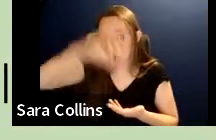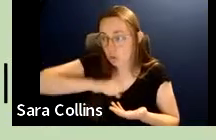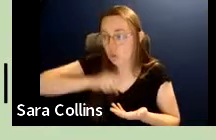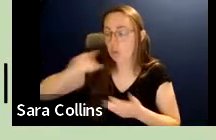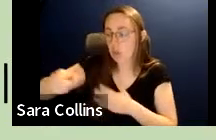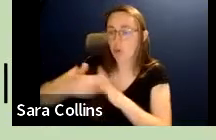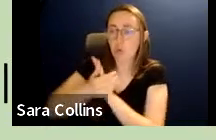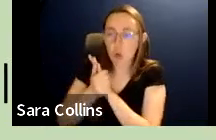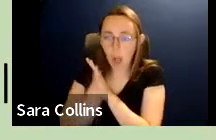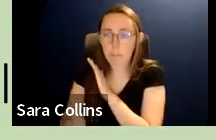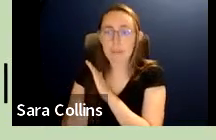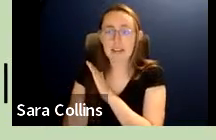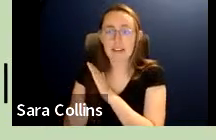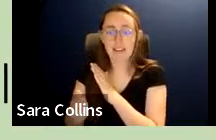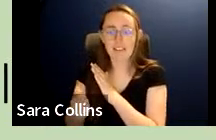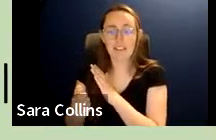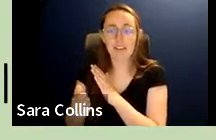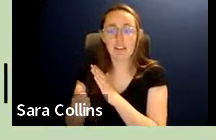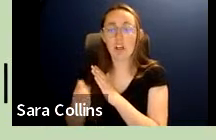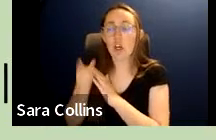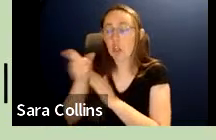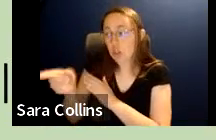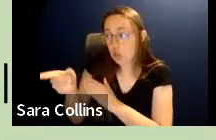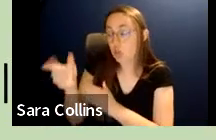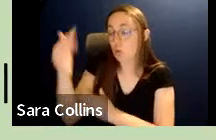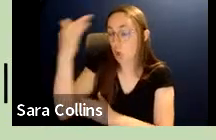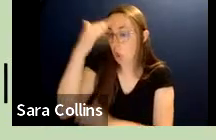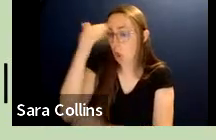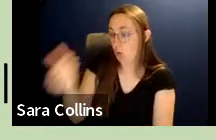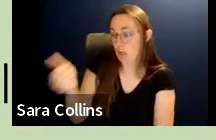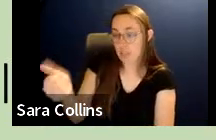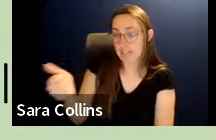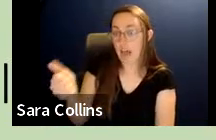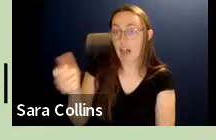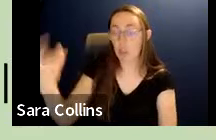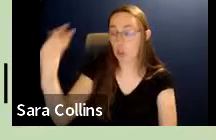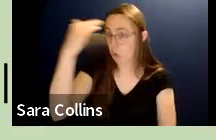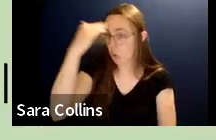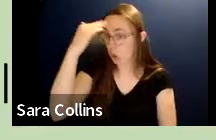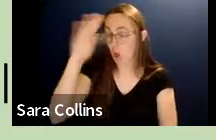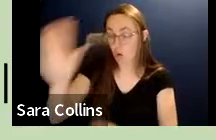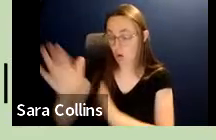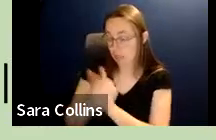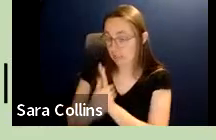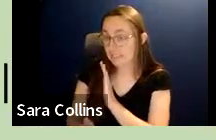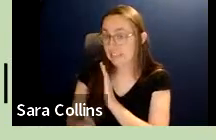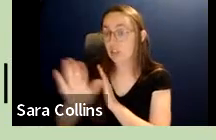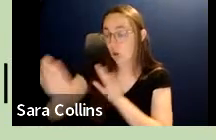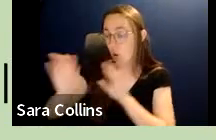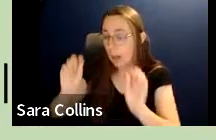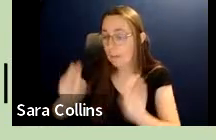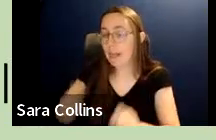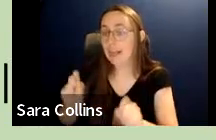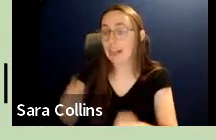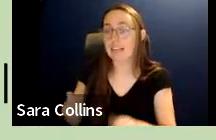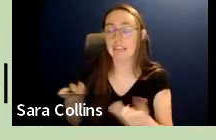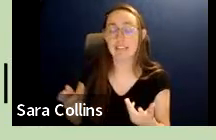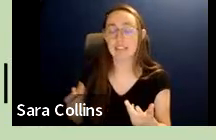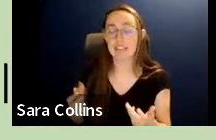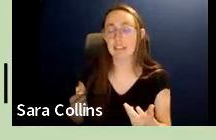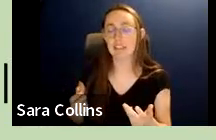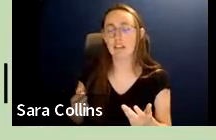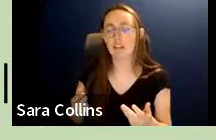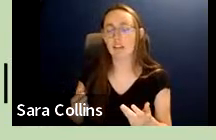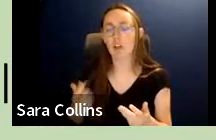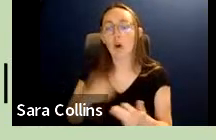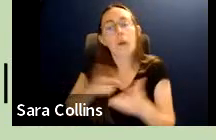the folks coming to us know themselves best, know what they can and can't do. We encourage people to be